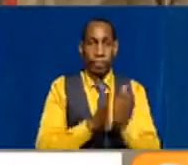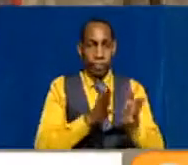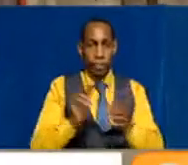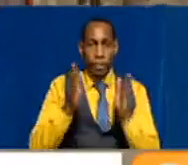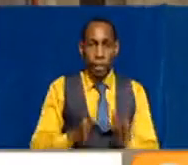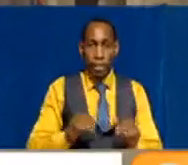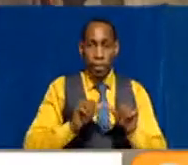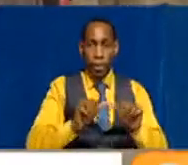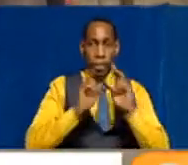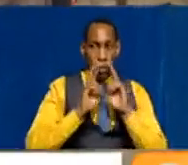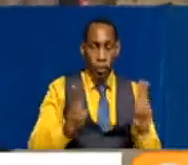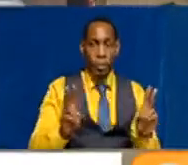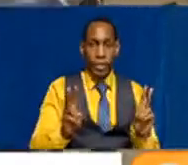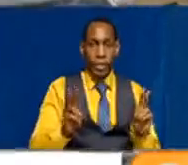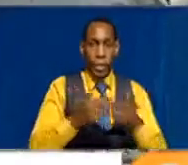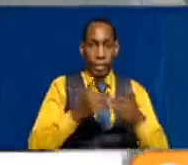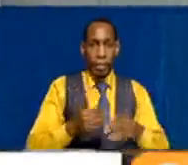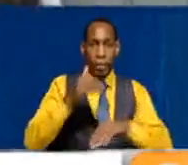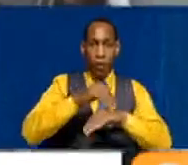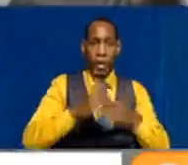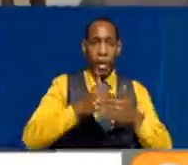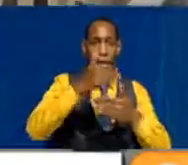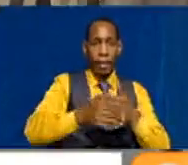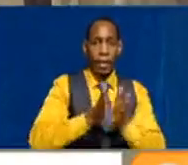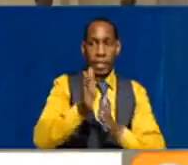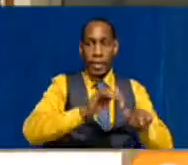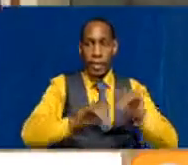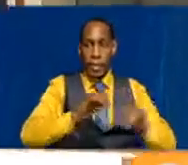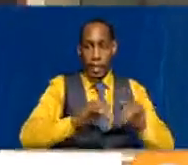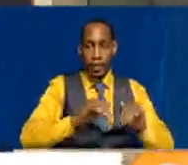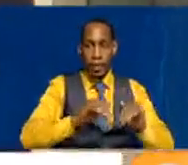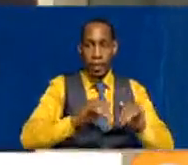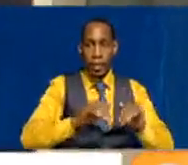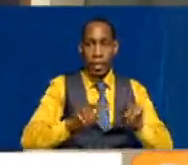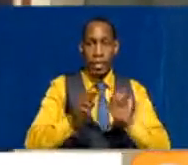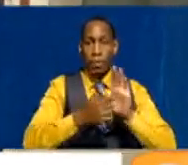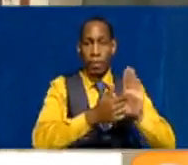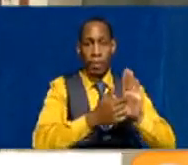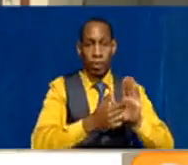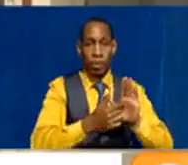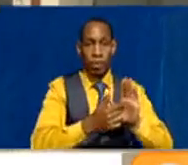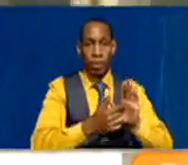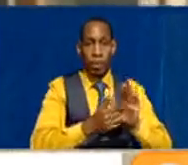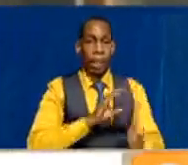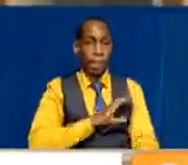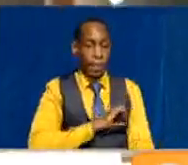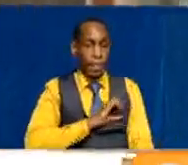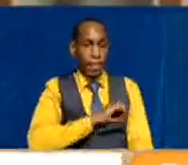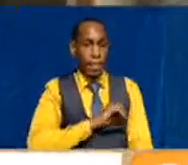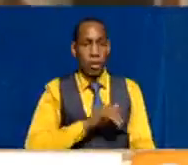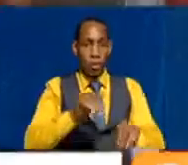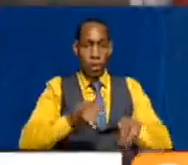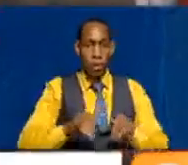Kenyans for keeping peace before, during, and after the general elections, and for demonstrating tremendous patience waiting